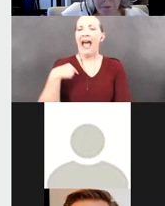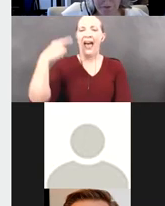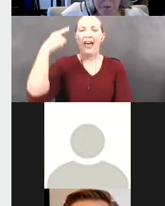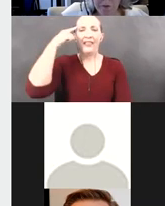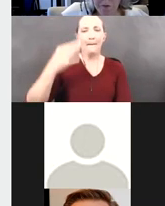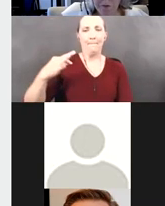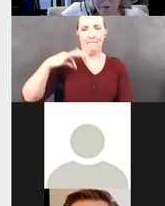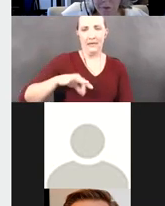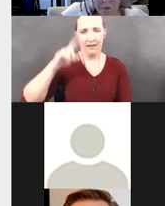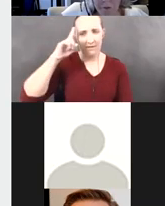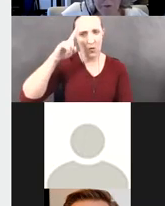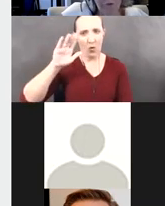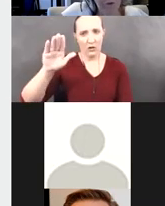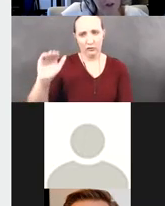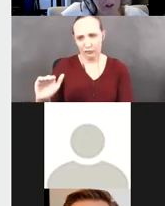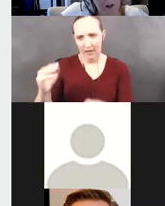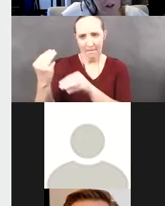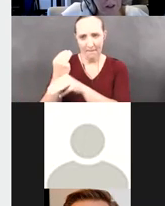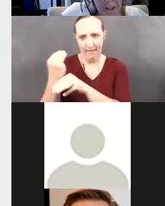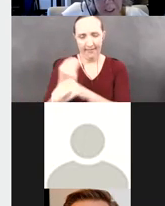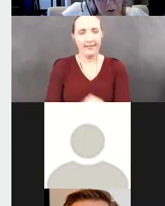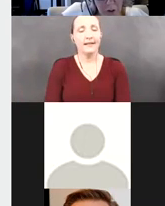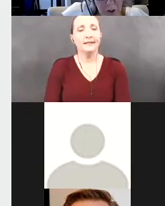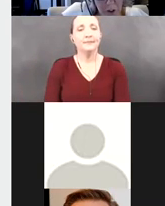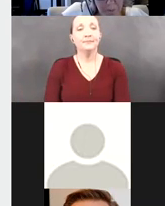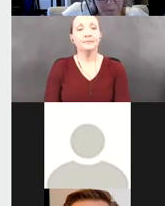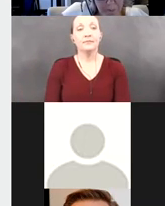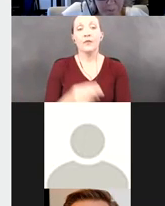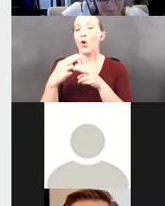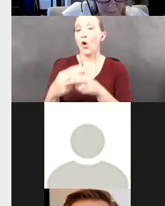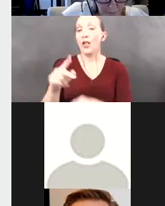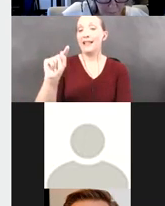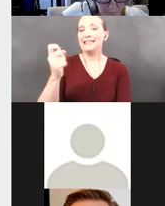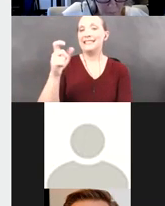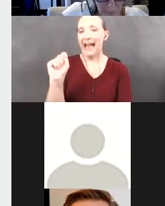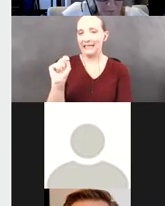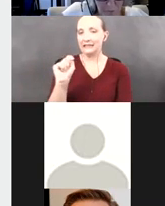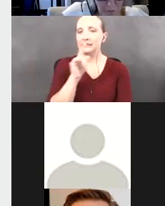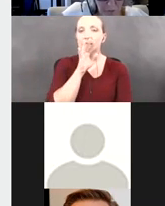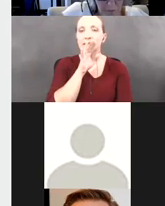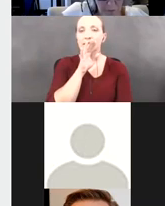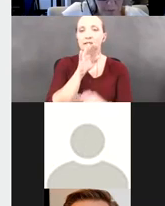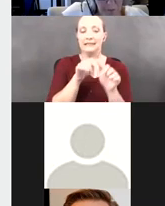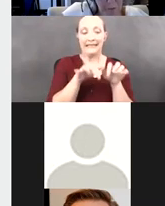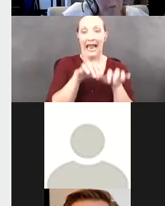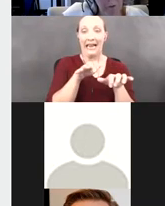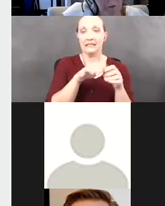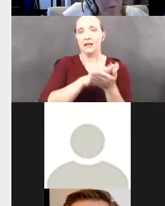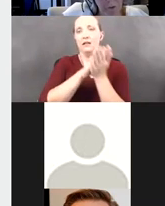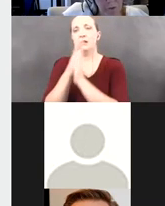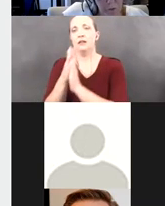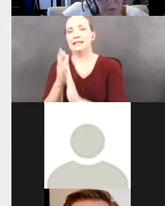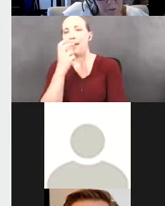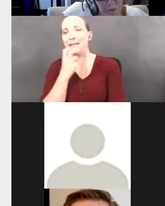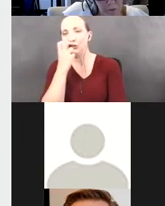pienso sería útil para The first matemáticas. tool I'm going to show you is El text-to-speech. primero es Text-to-speech text to will speech. read